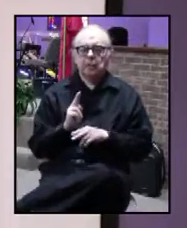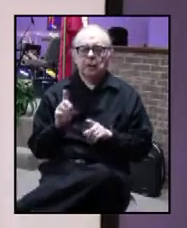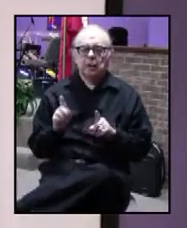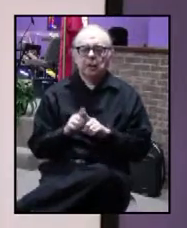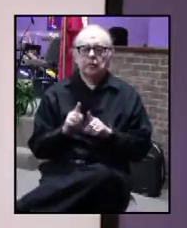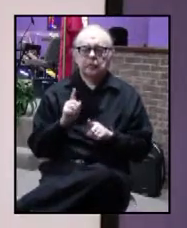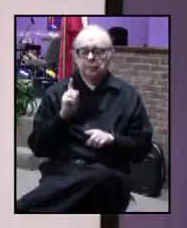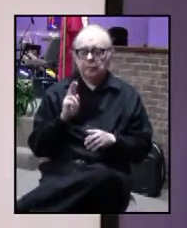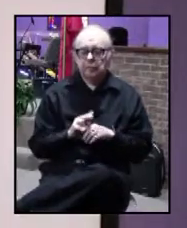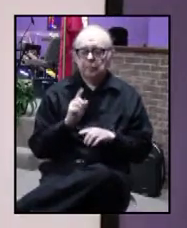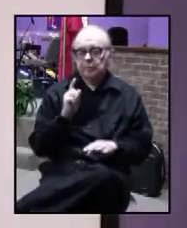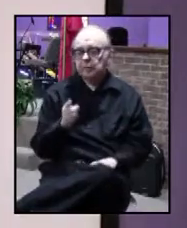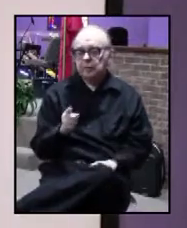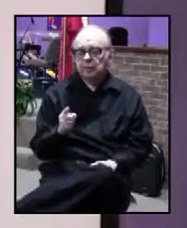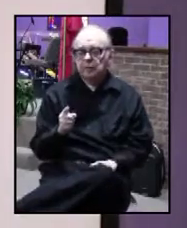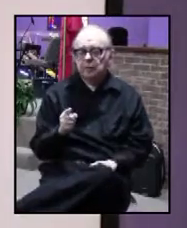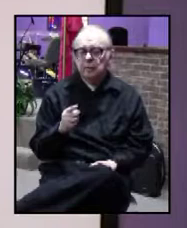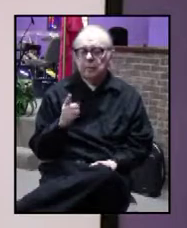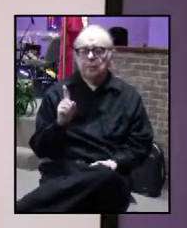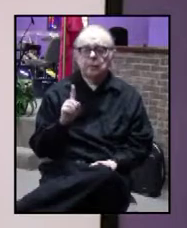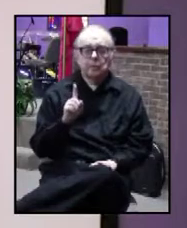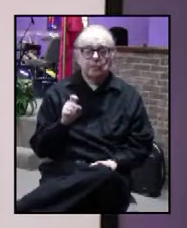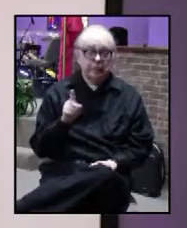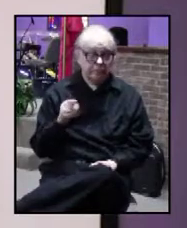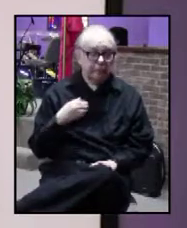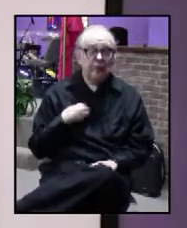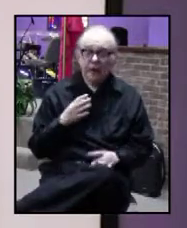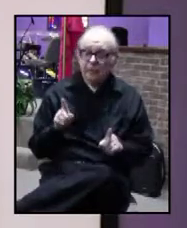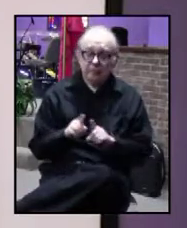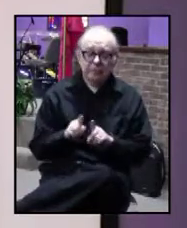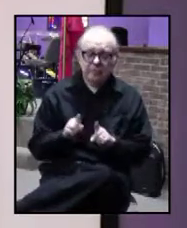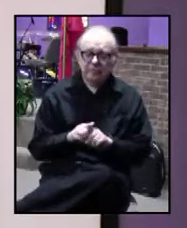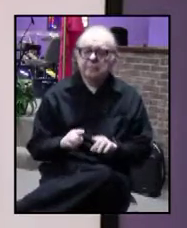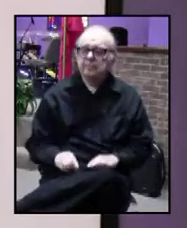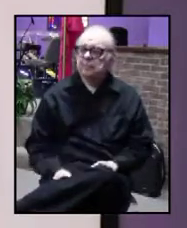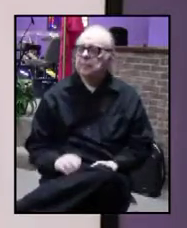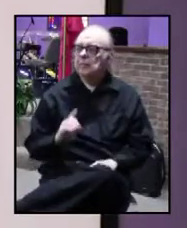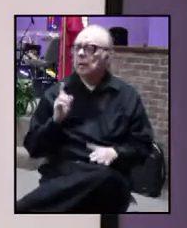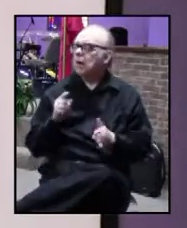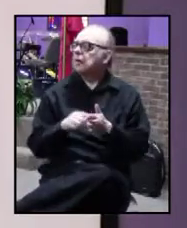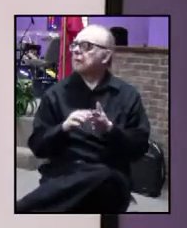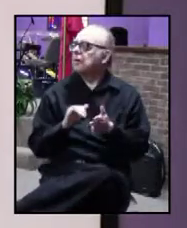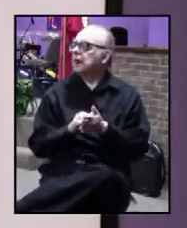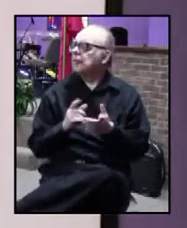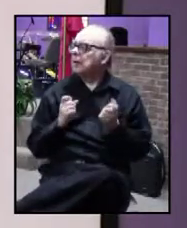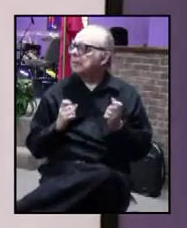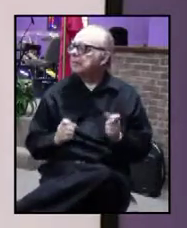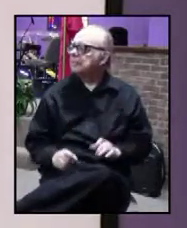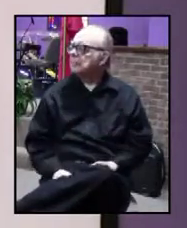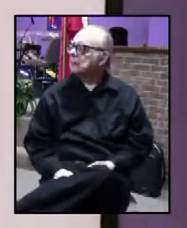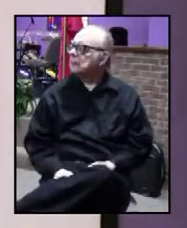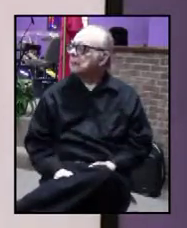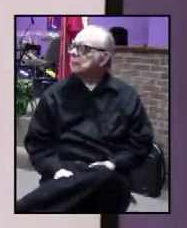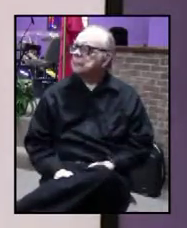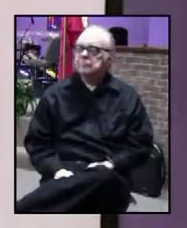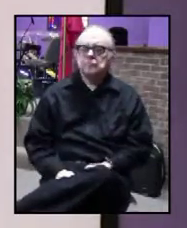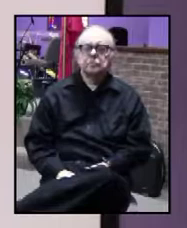you, for questions that you may have. And I'll show you real quick as we get this thing up.